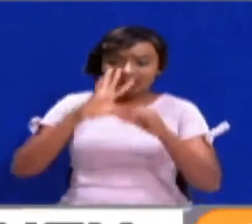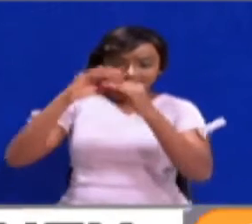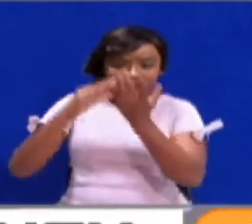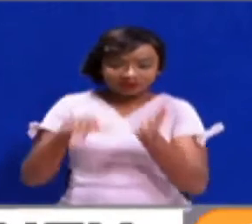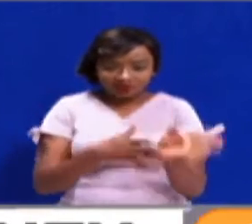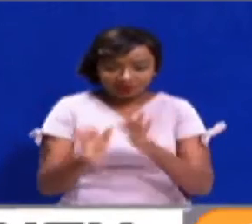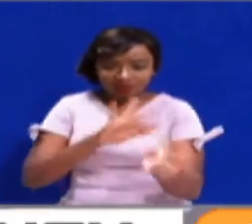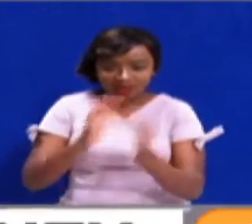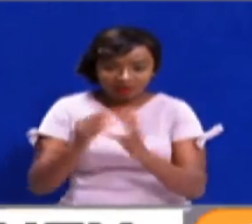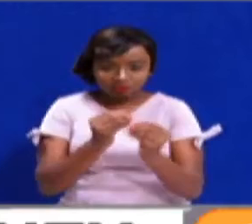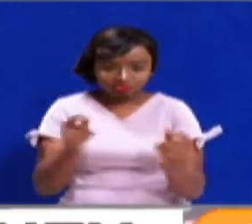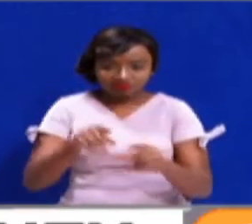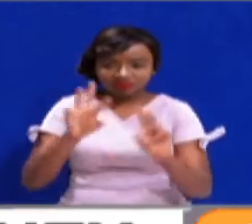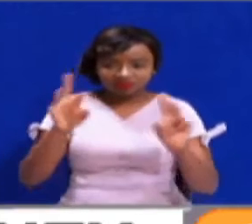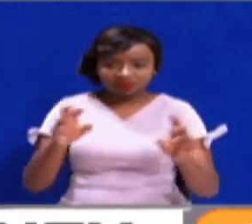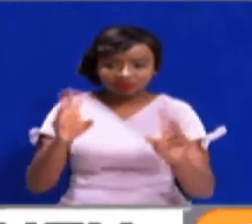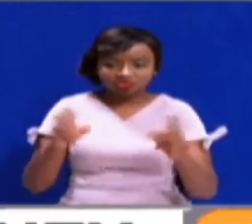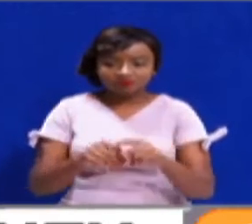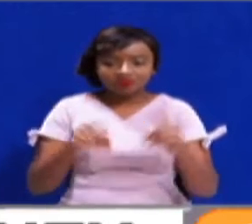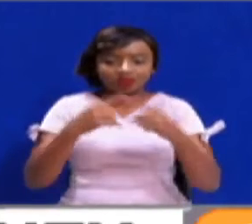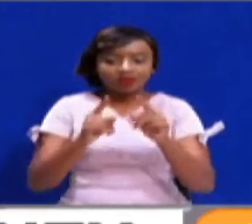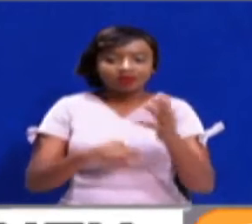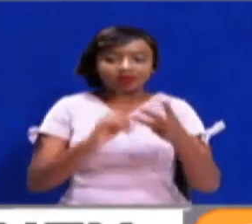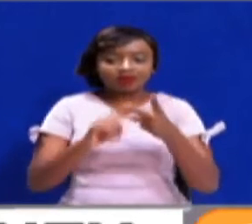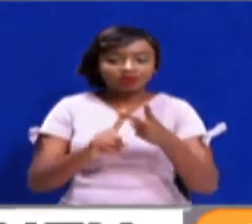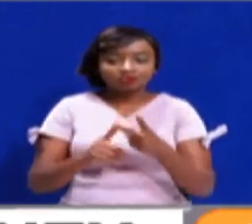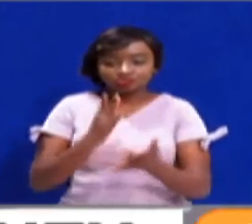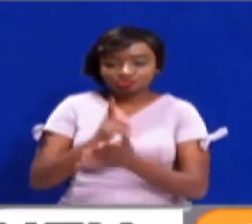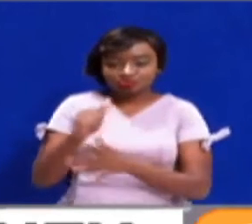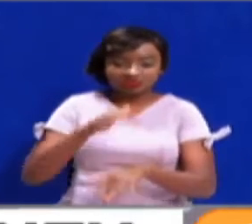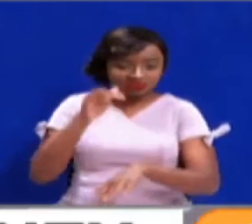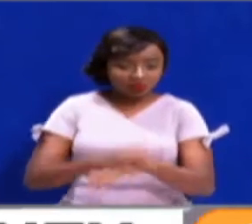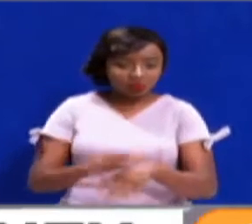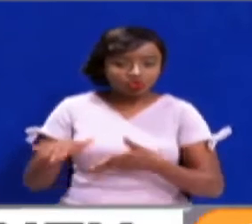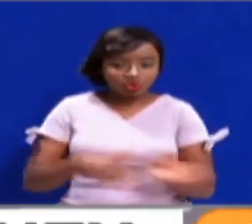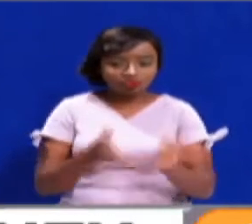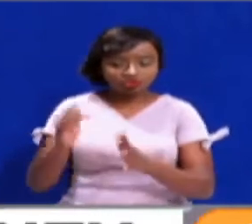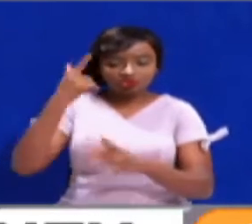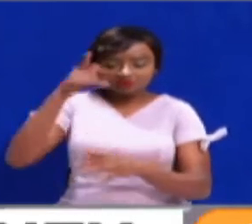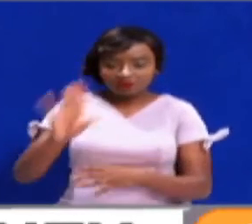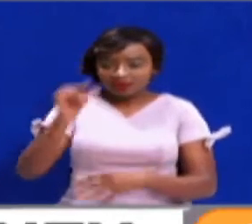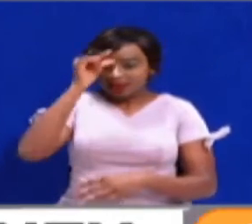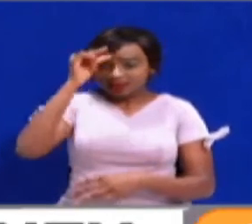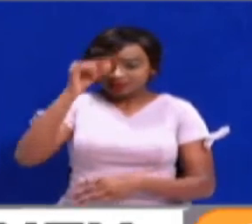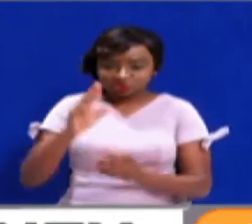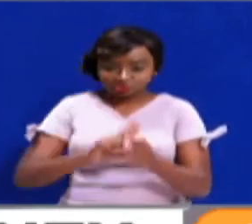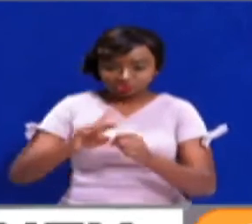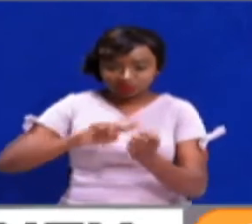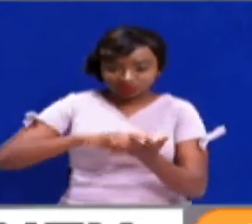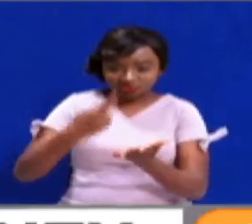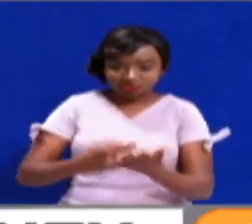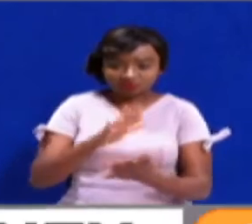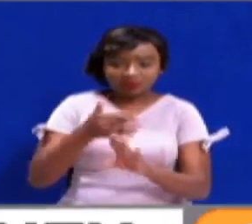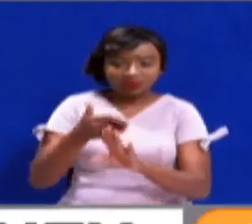with the whole question. And number two, this was a very good opportunity for the government to use some of the resources that